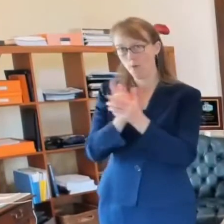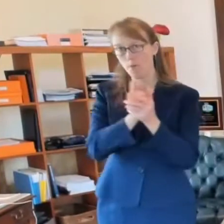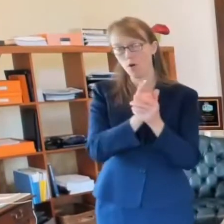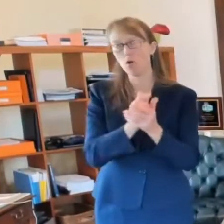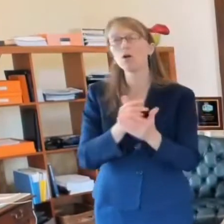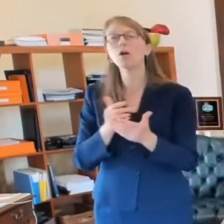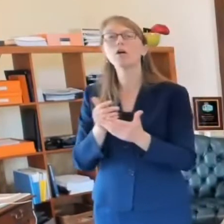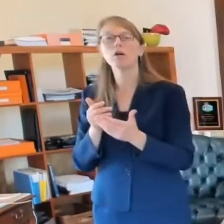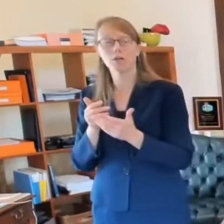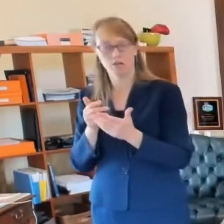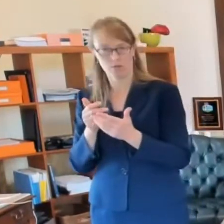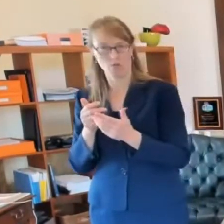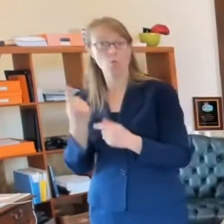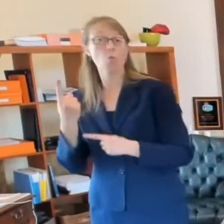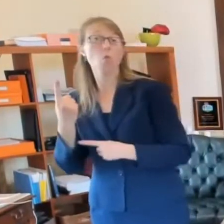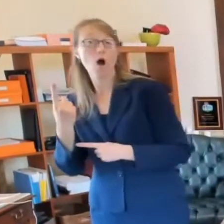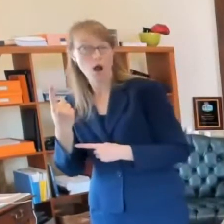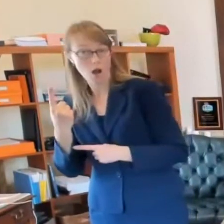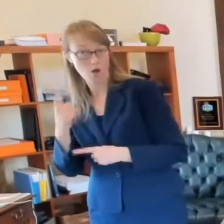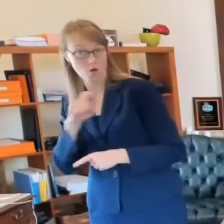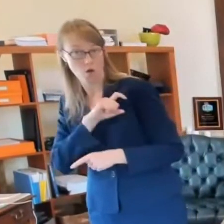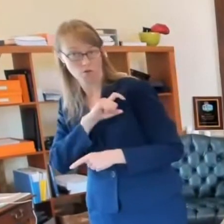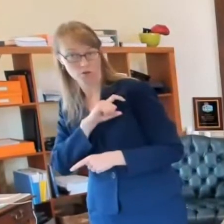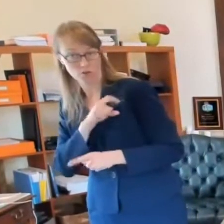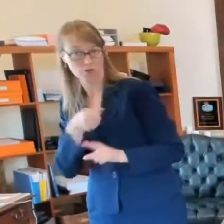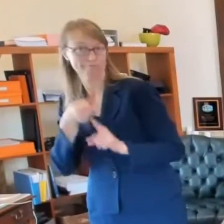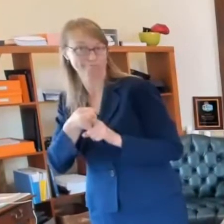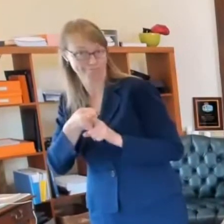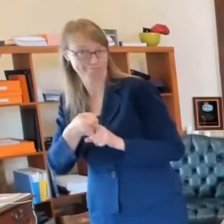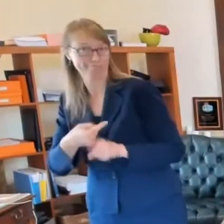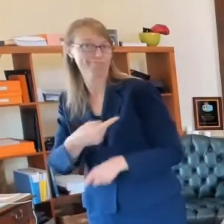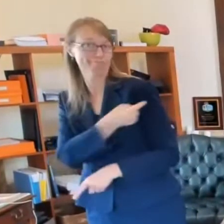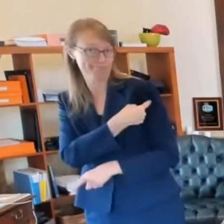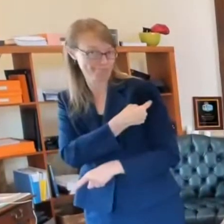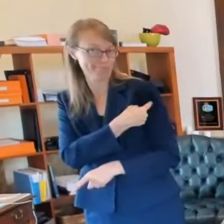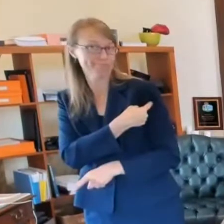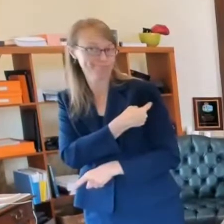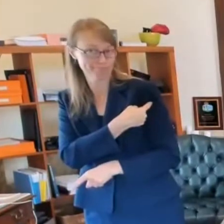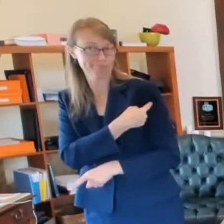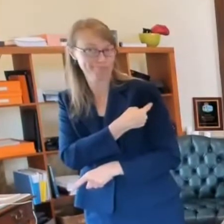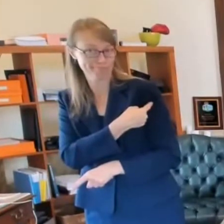into custody. 1 officer was hit with a